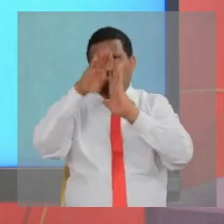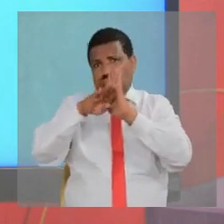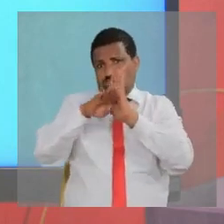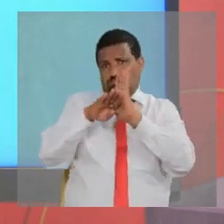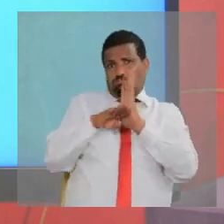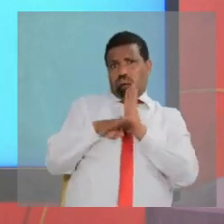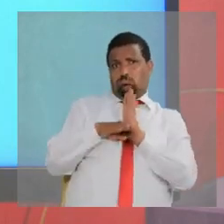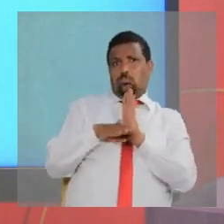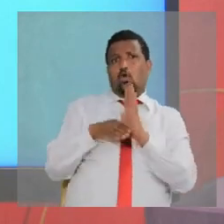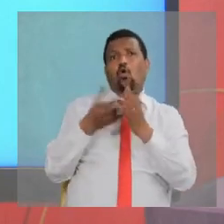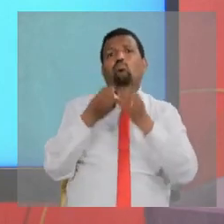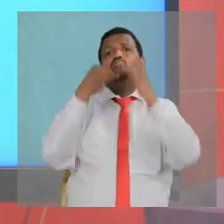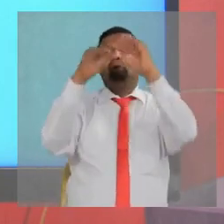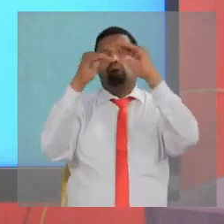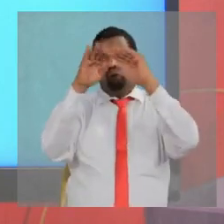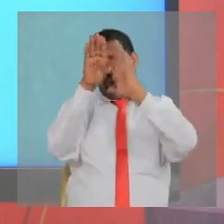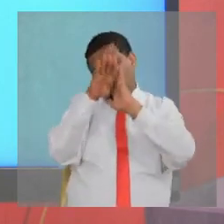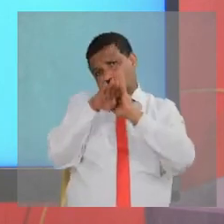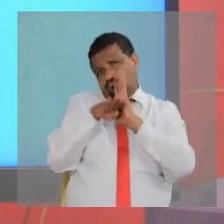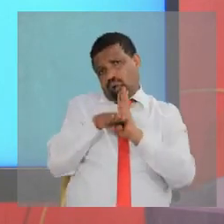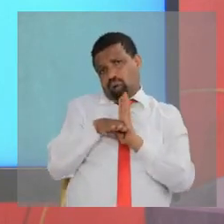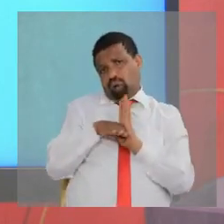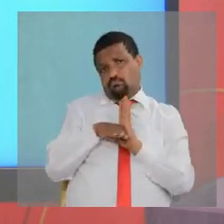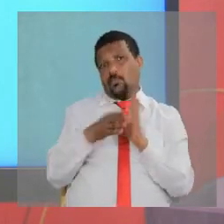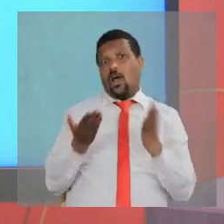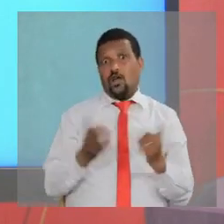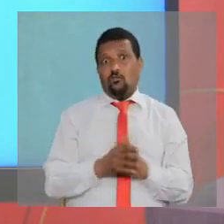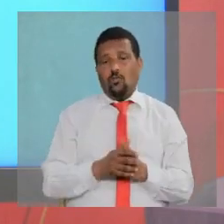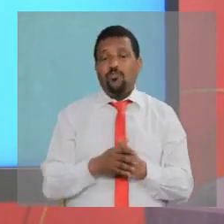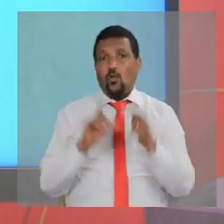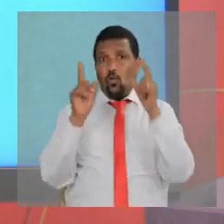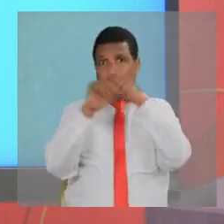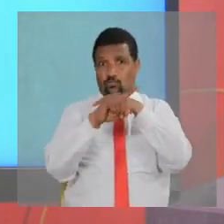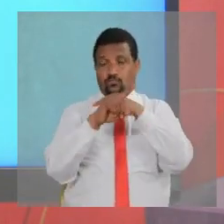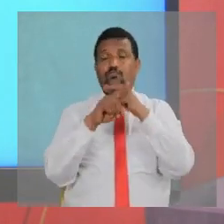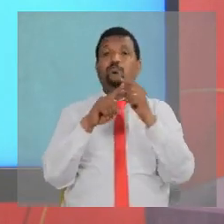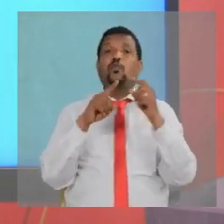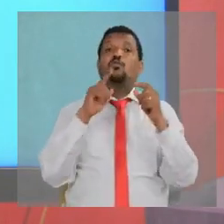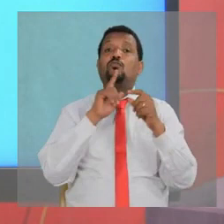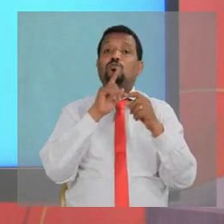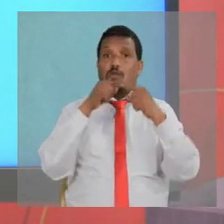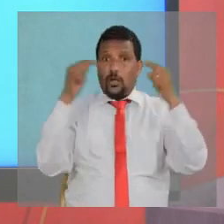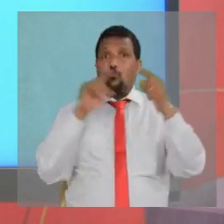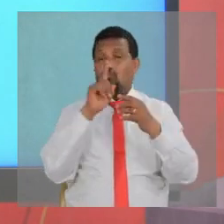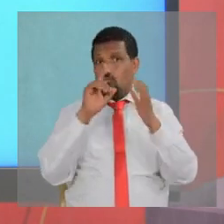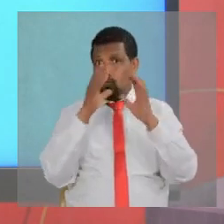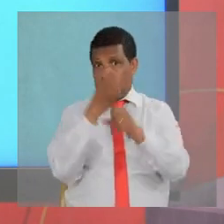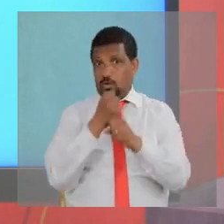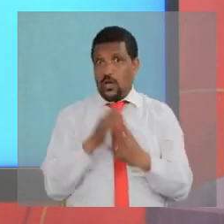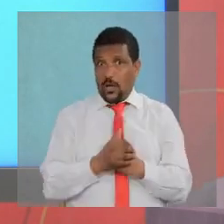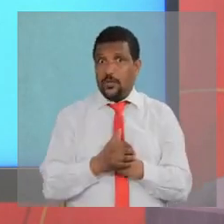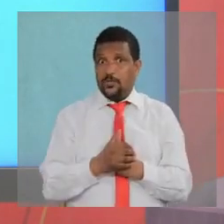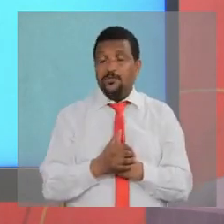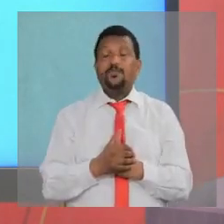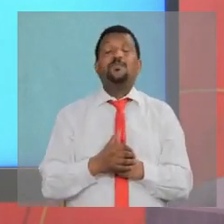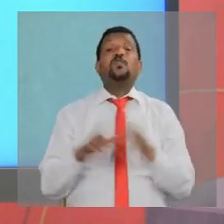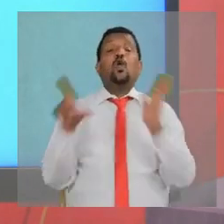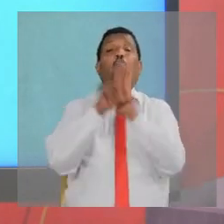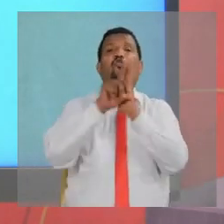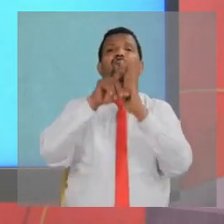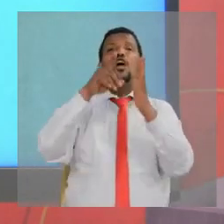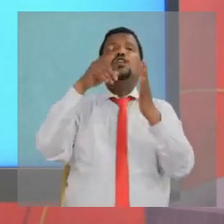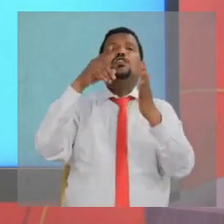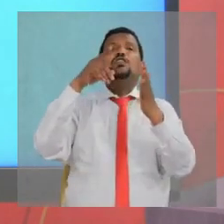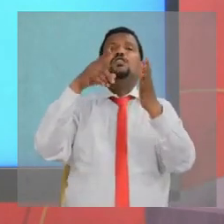their quantity demanded, and the opposite holds true. The other basis for the law of demand